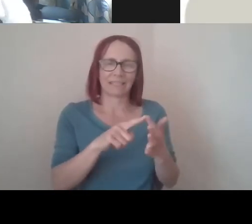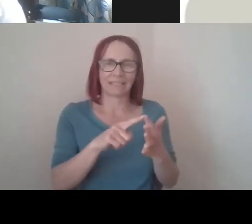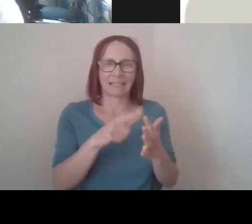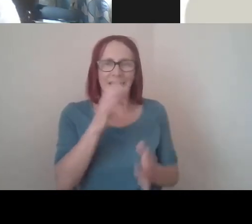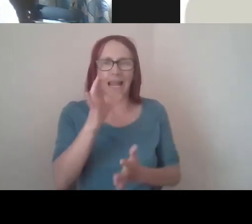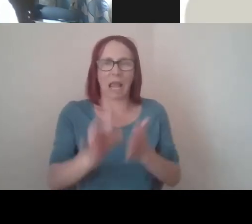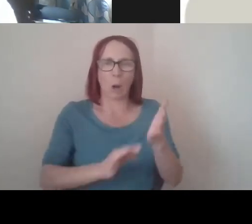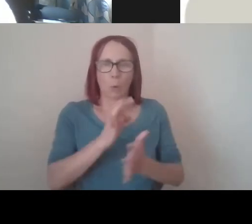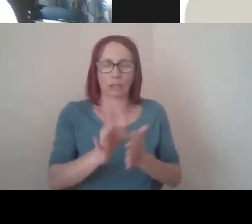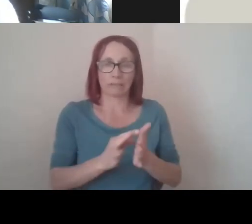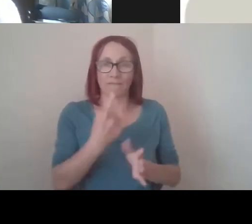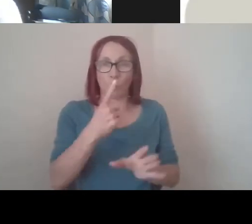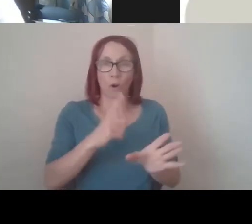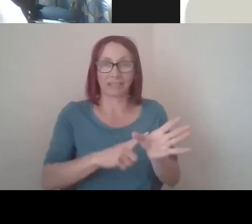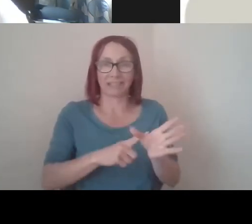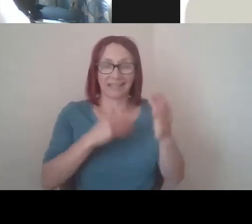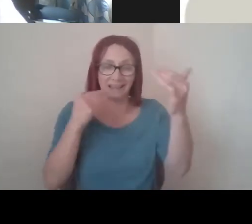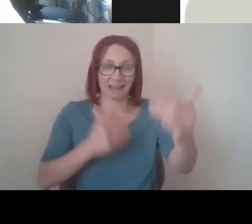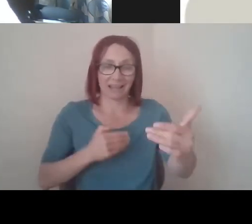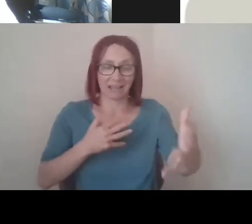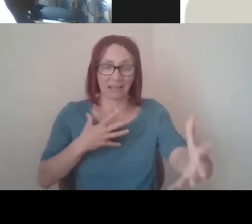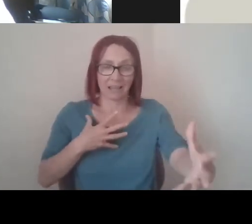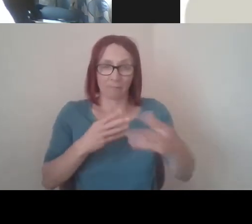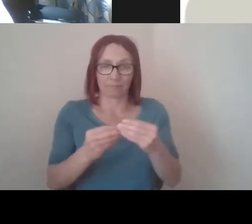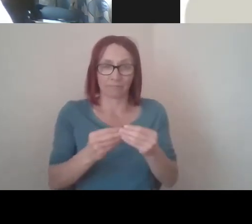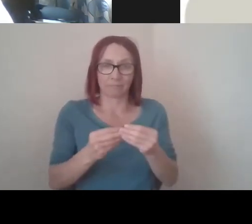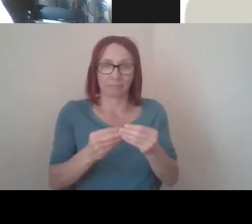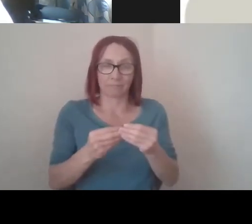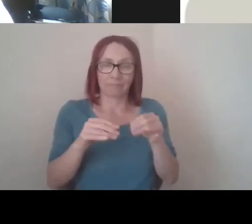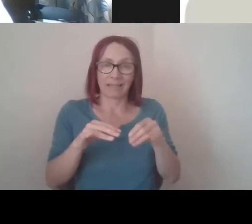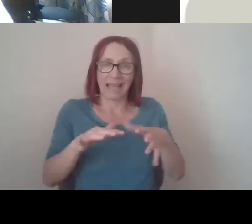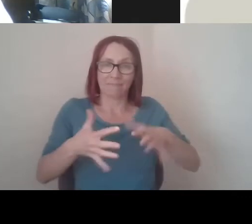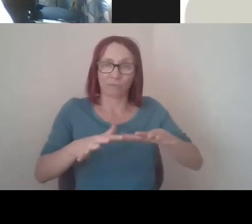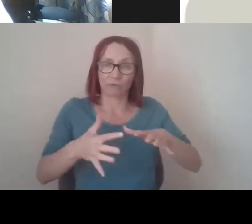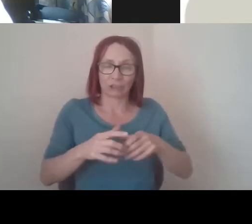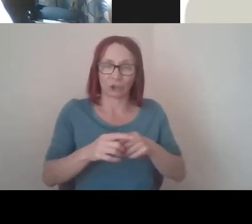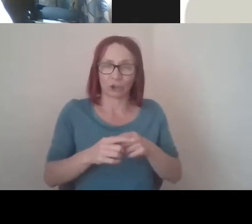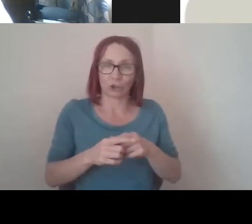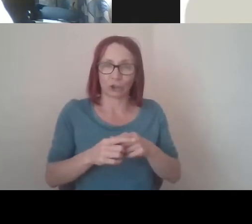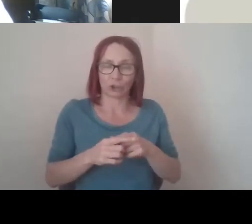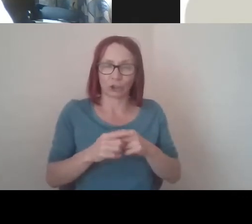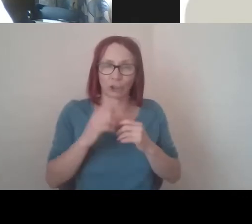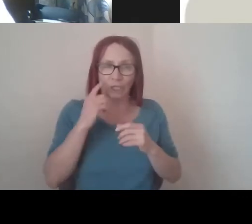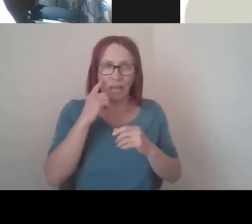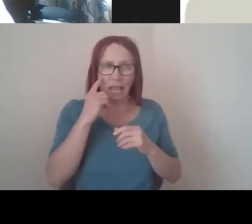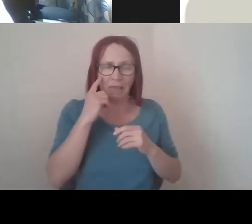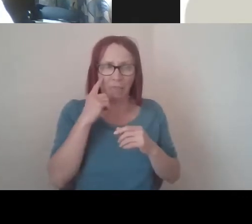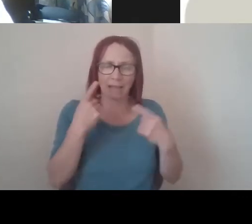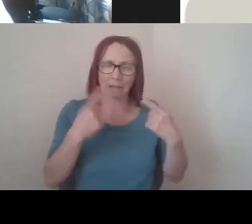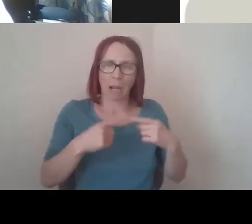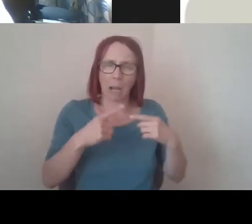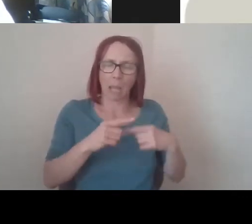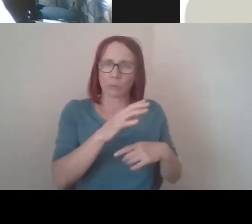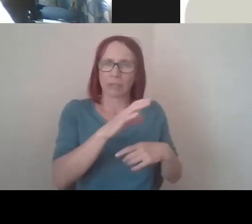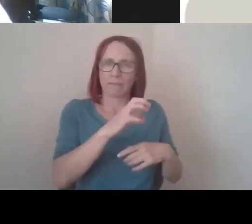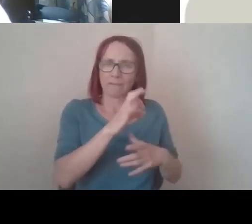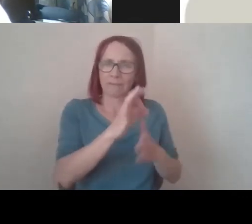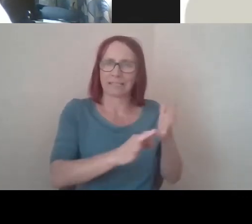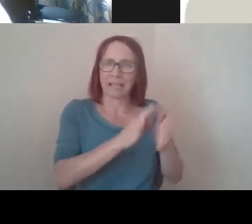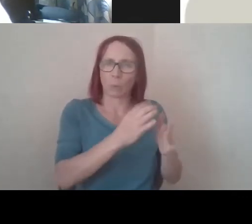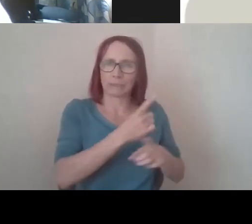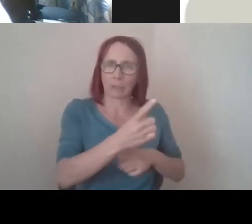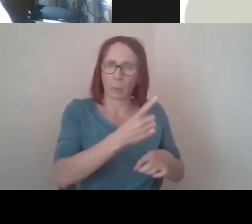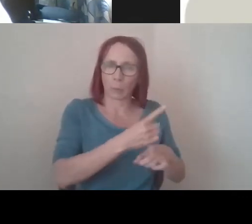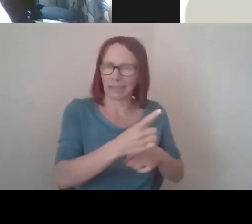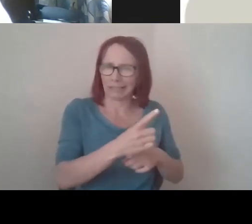for the year, and then take it. So rather than, I think it's 15 hours a week and £150, but they averaged it out